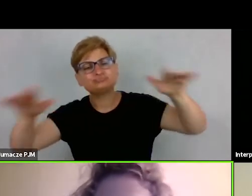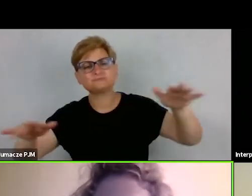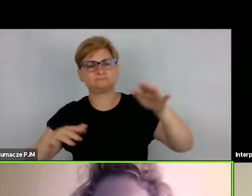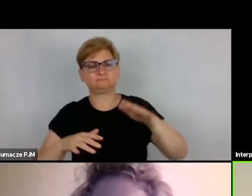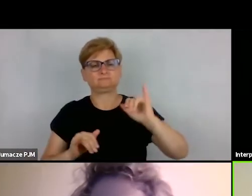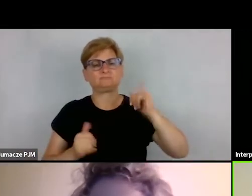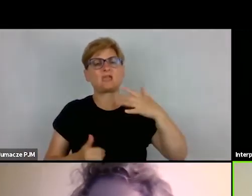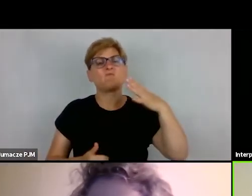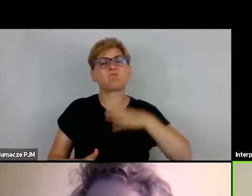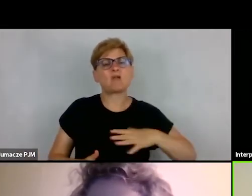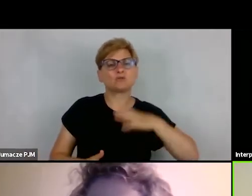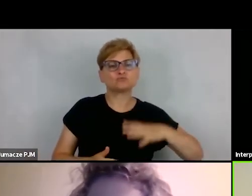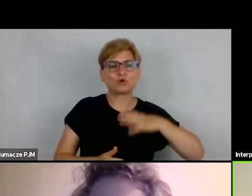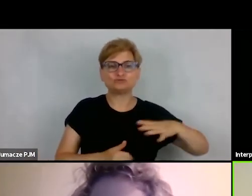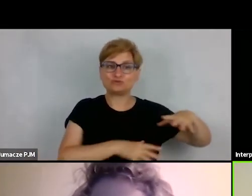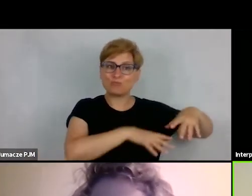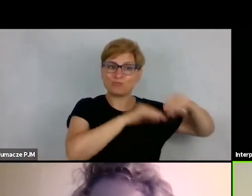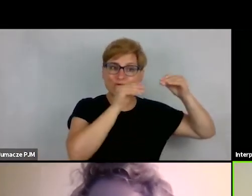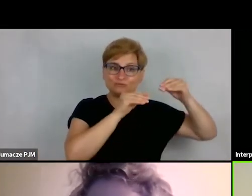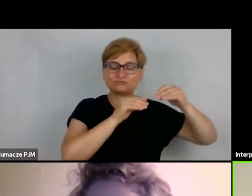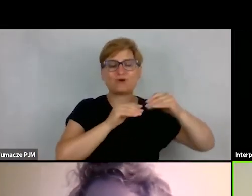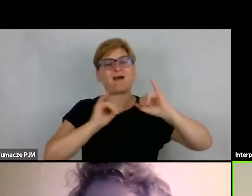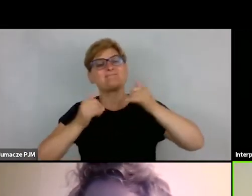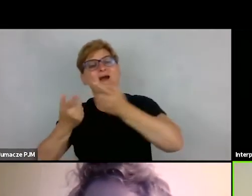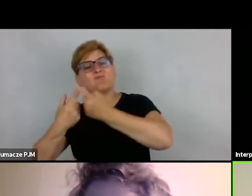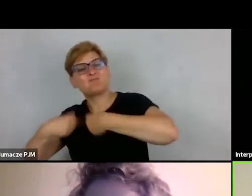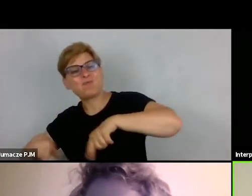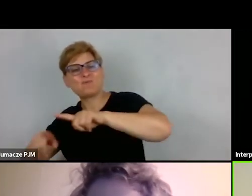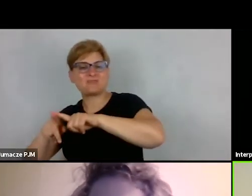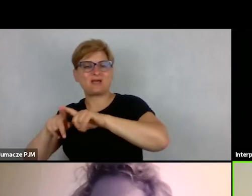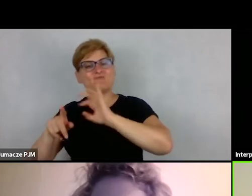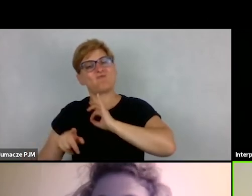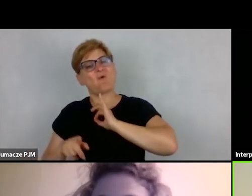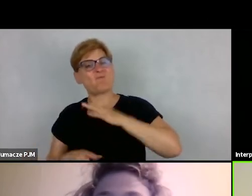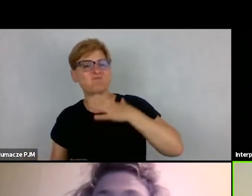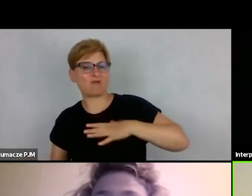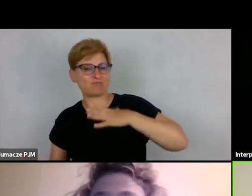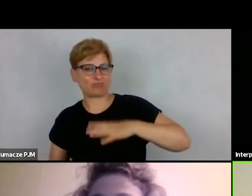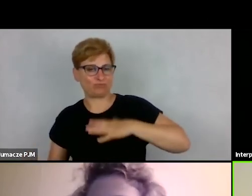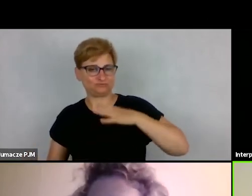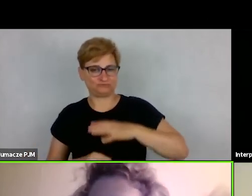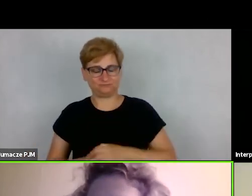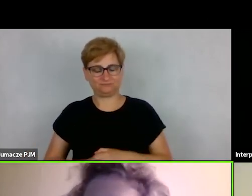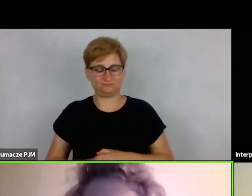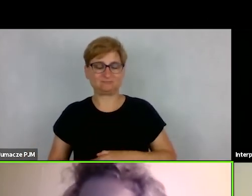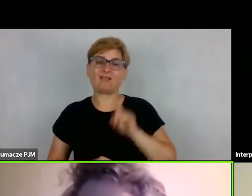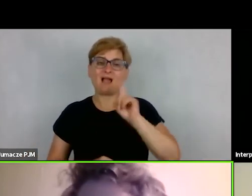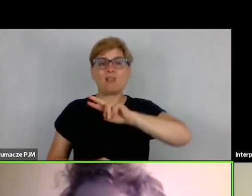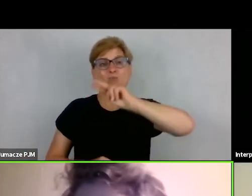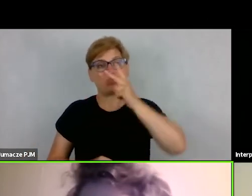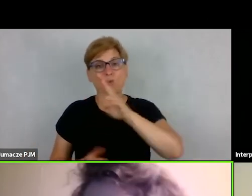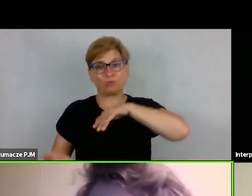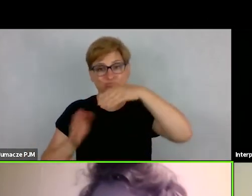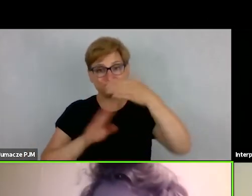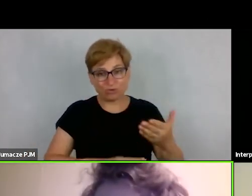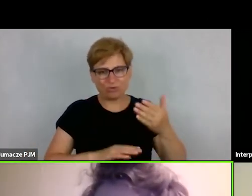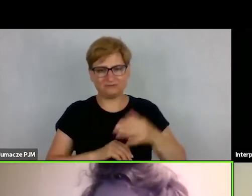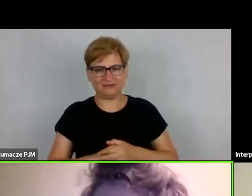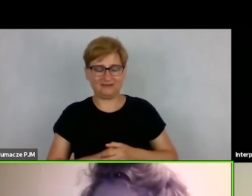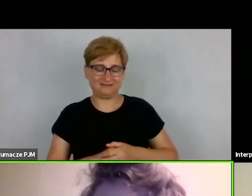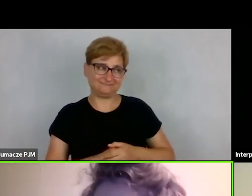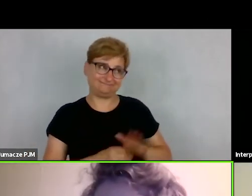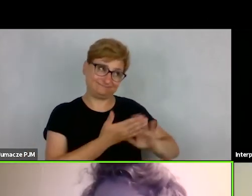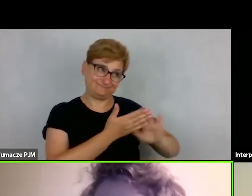So I get that. And that's why South Africa is an exciting place to do this work. So there's maybe a last question from those that we